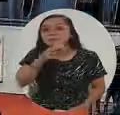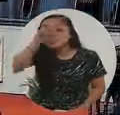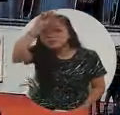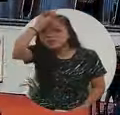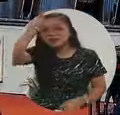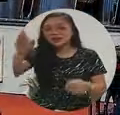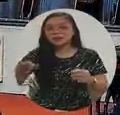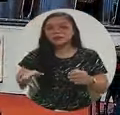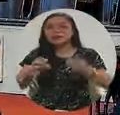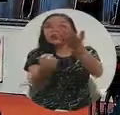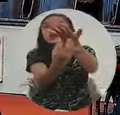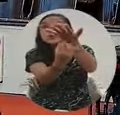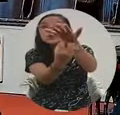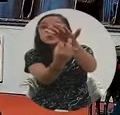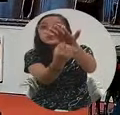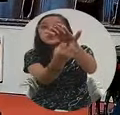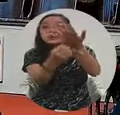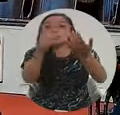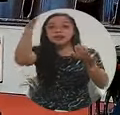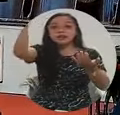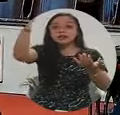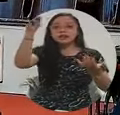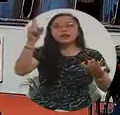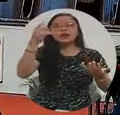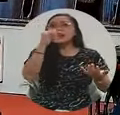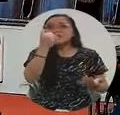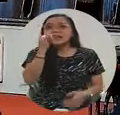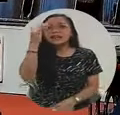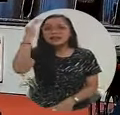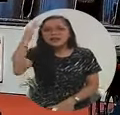Rick's and Juji are my friends.